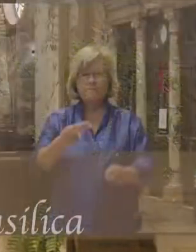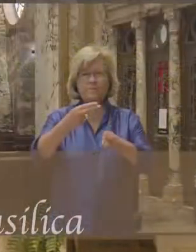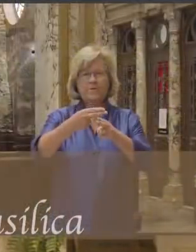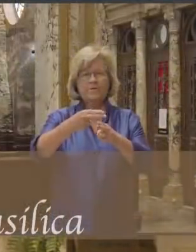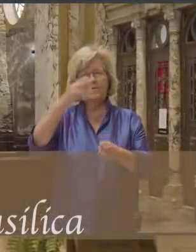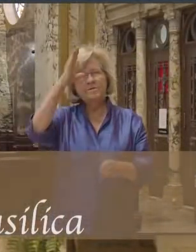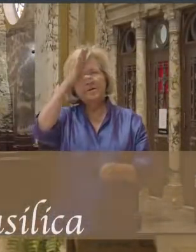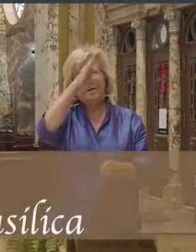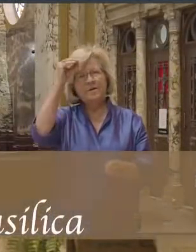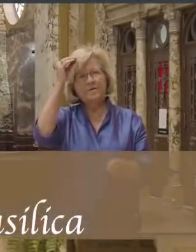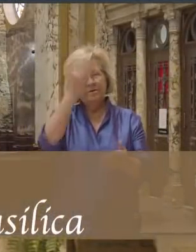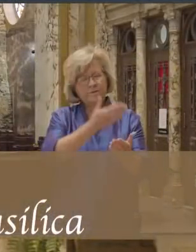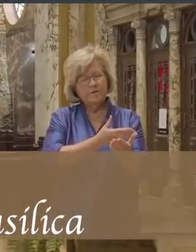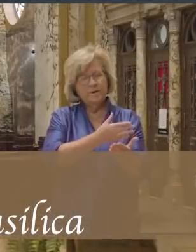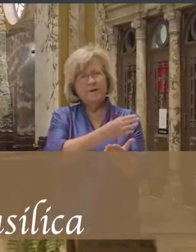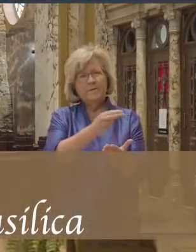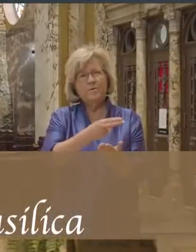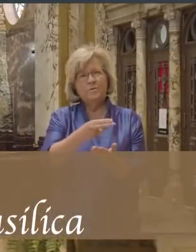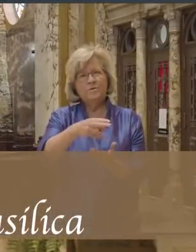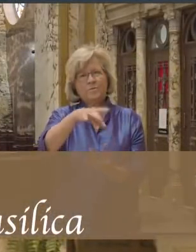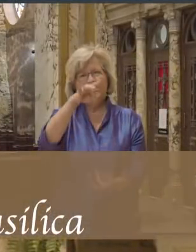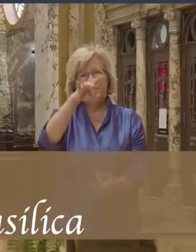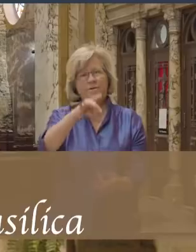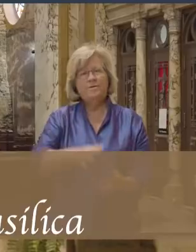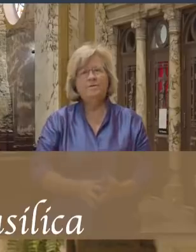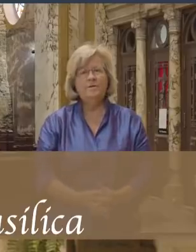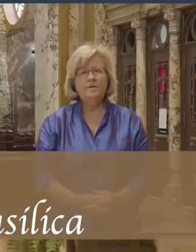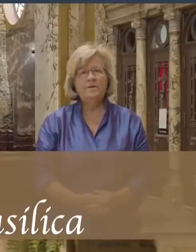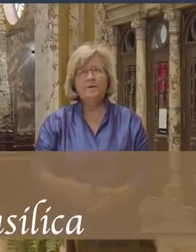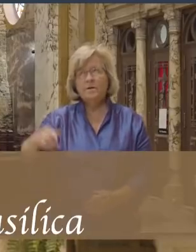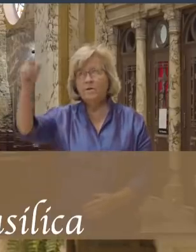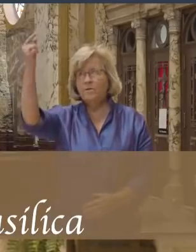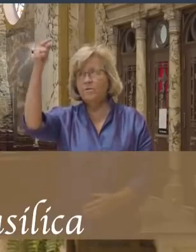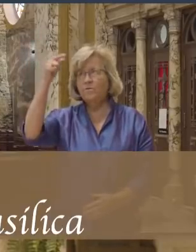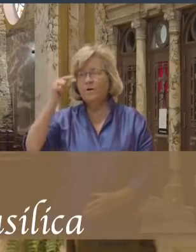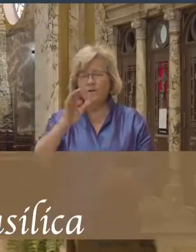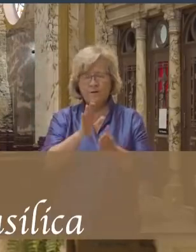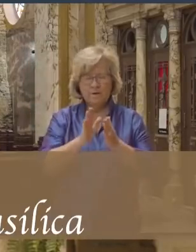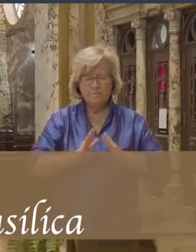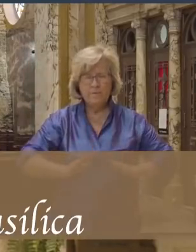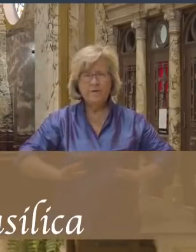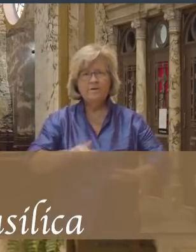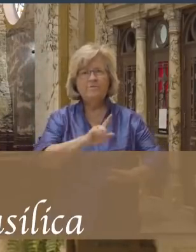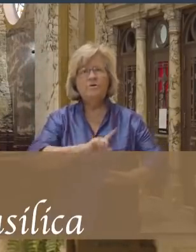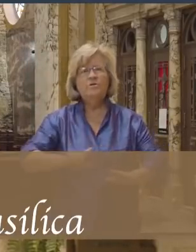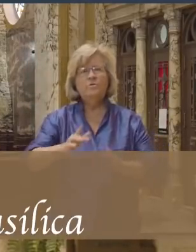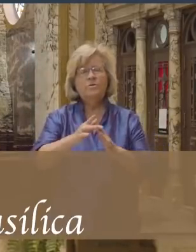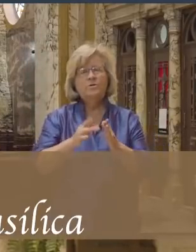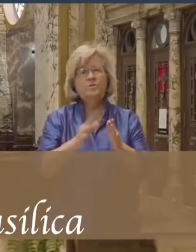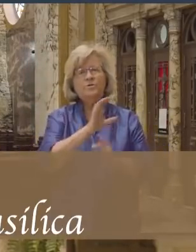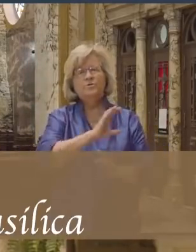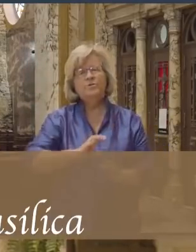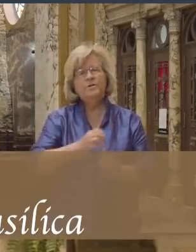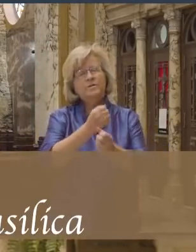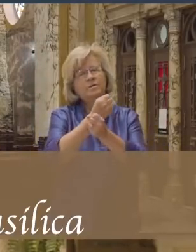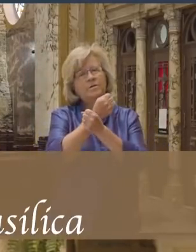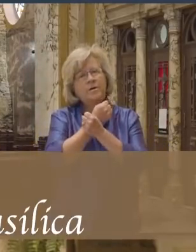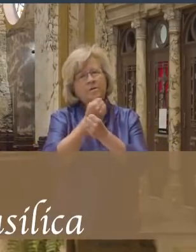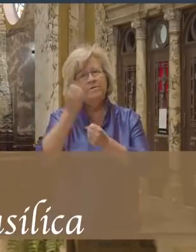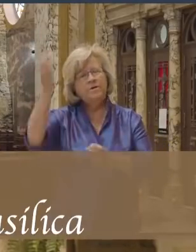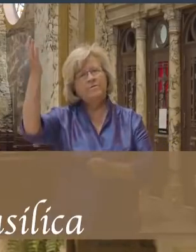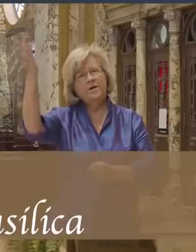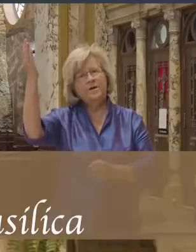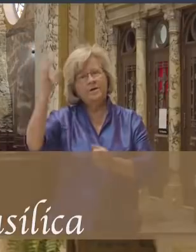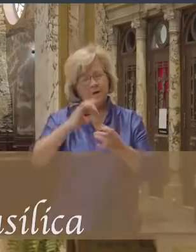In the name of the Father, and of the Son, and of the Holy Spirit. Amen. The grace and peace of our Lord Jesus Christ, the love of God, and